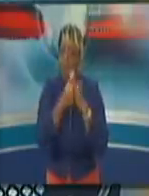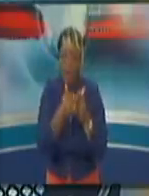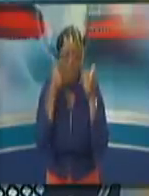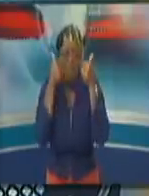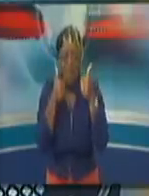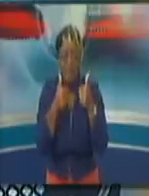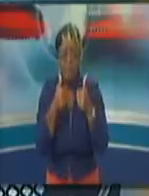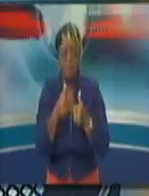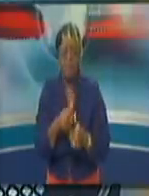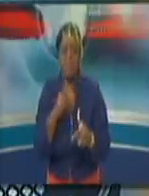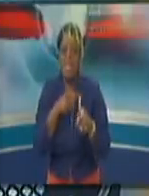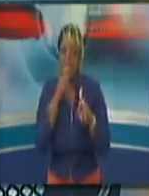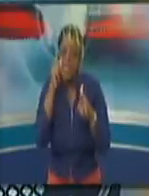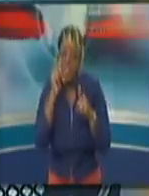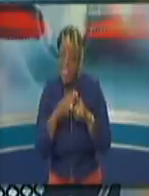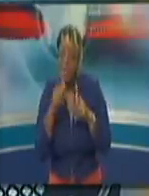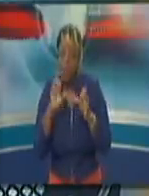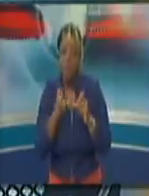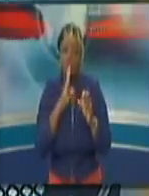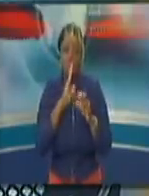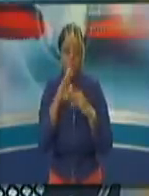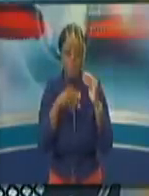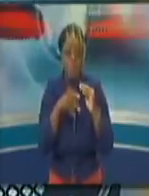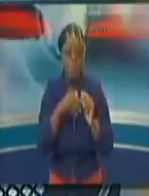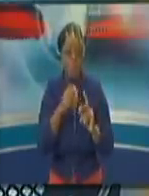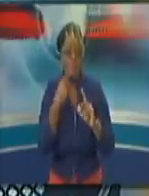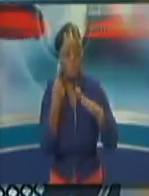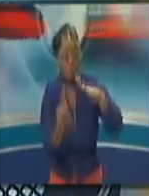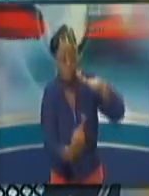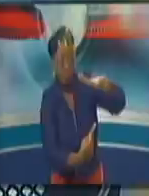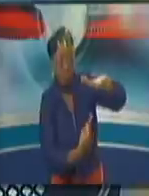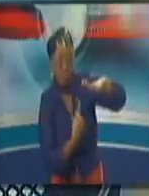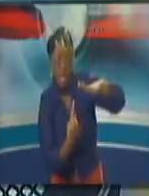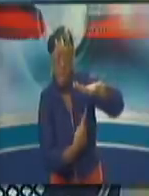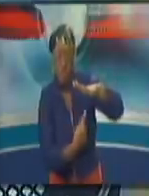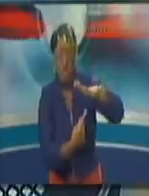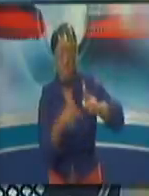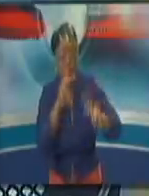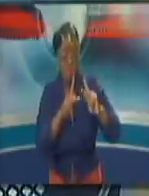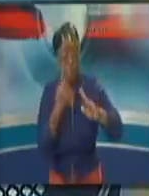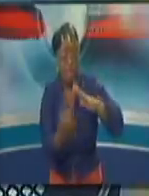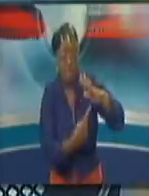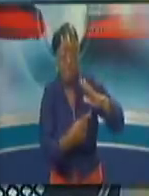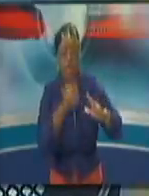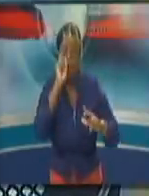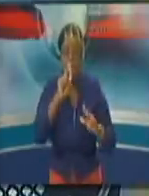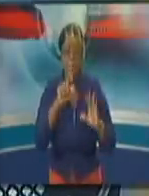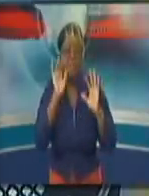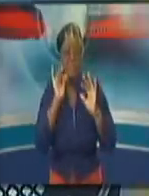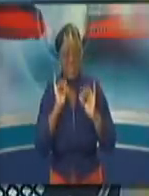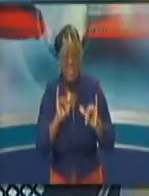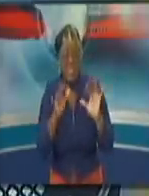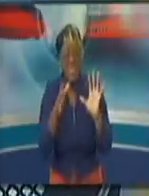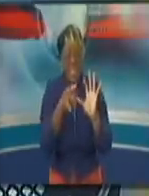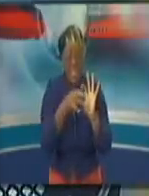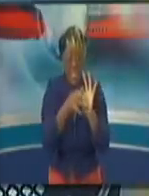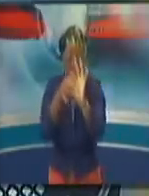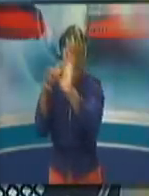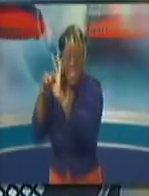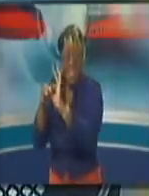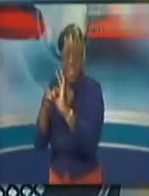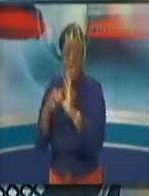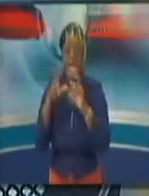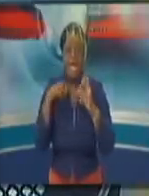want to talk to people who are self-quarantining or in isolation. You also need to stay connected. You also need a